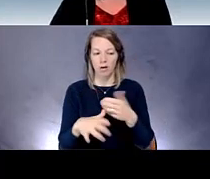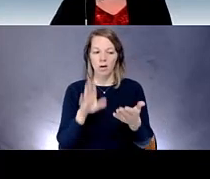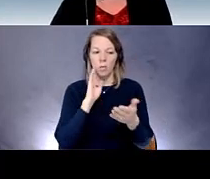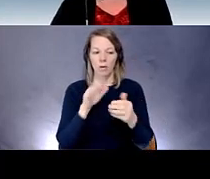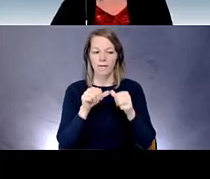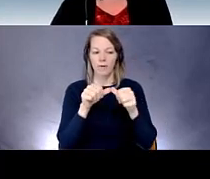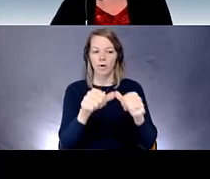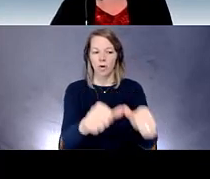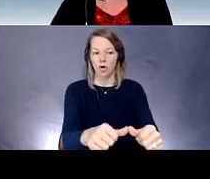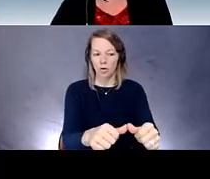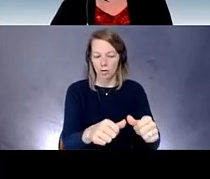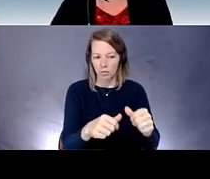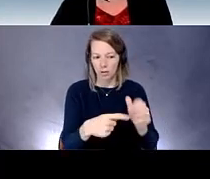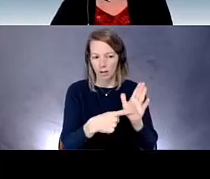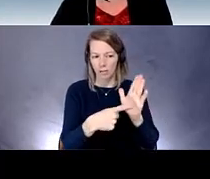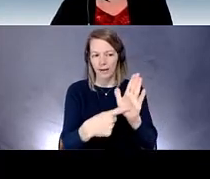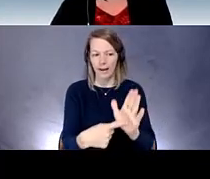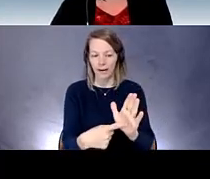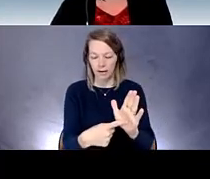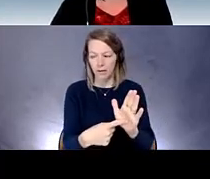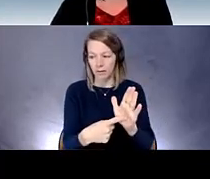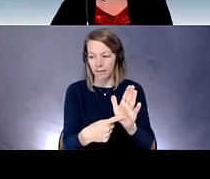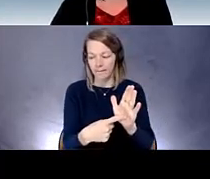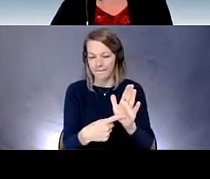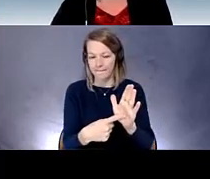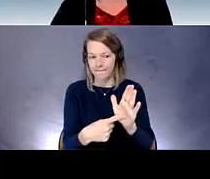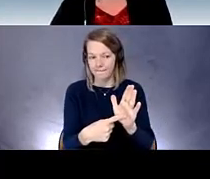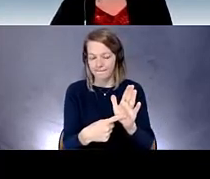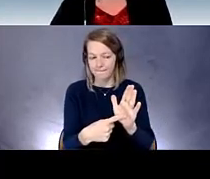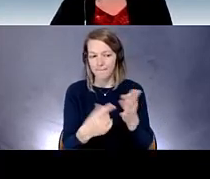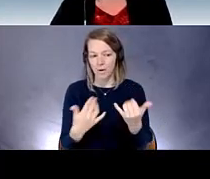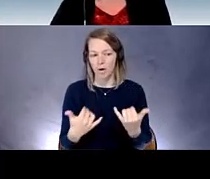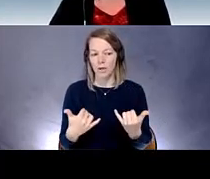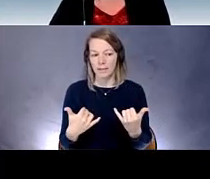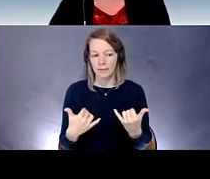further illuminate the current